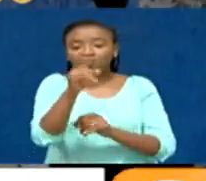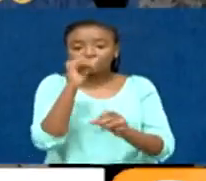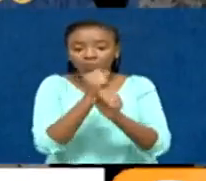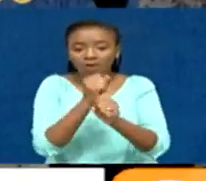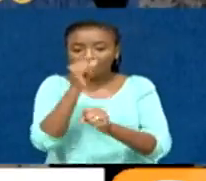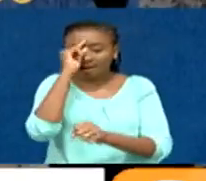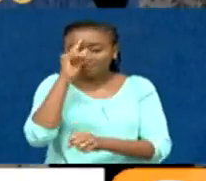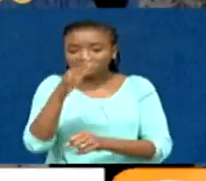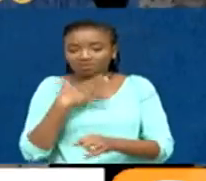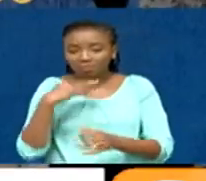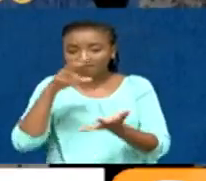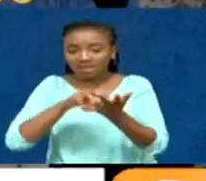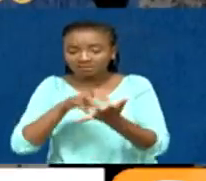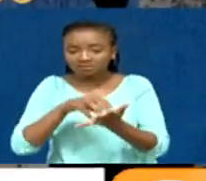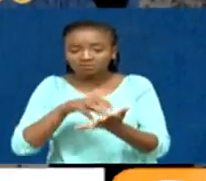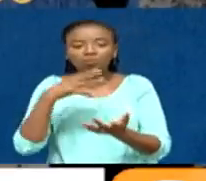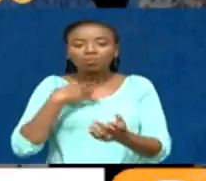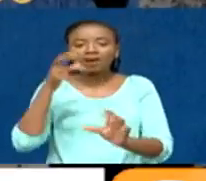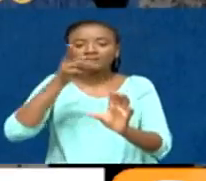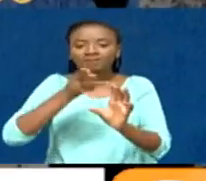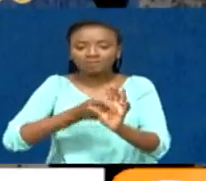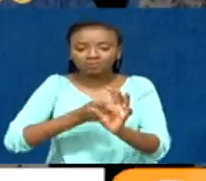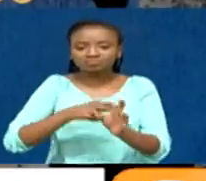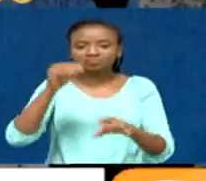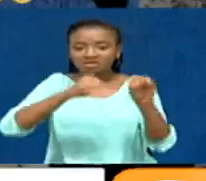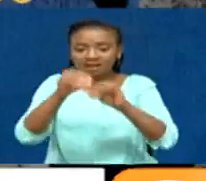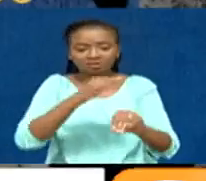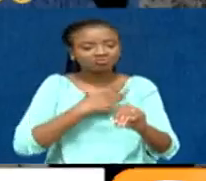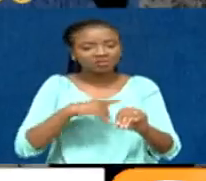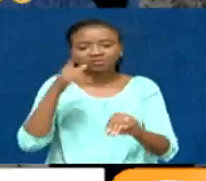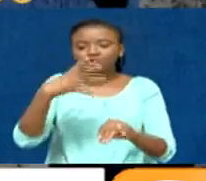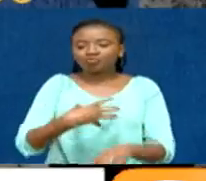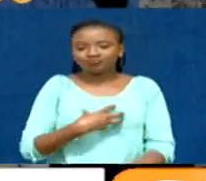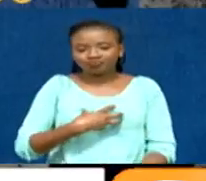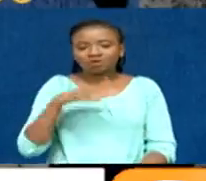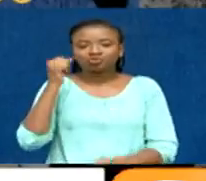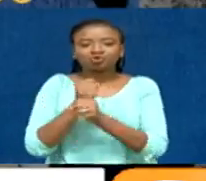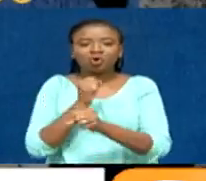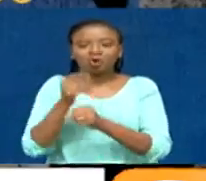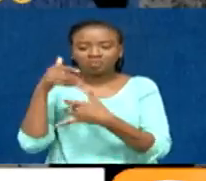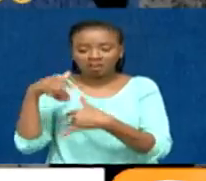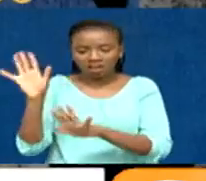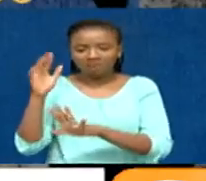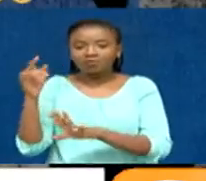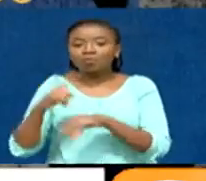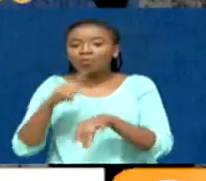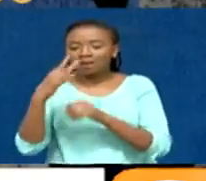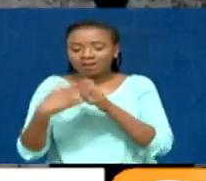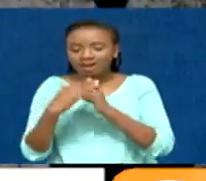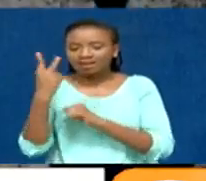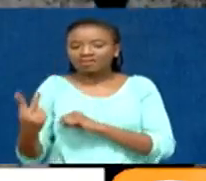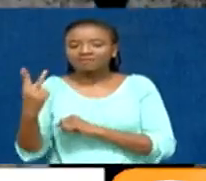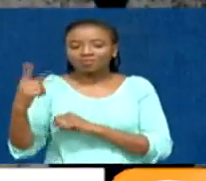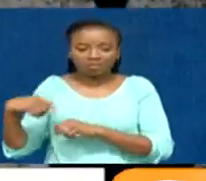office have just over 1 month to hand in their resignation. By 9th of February, they must have left their offices to go seek